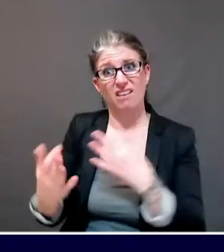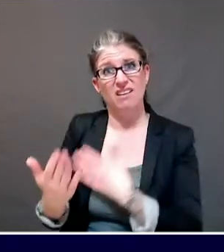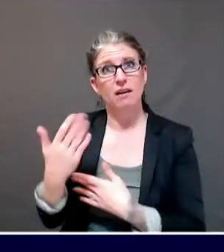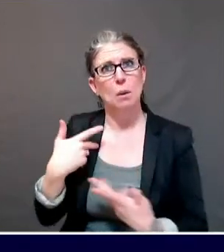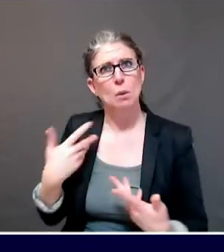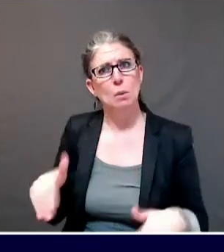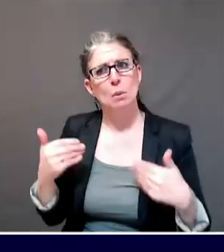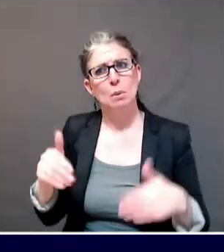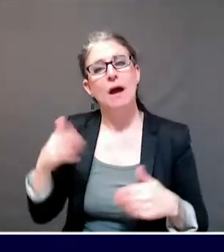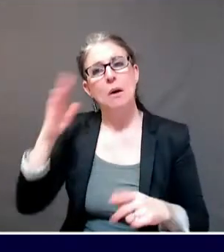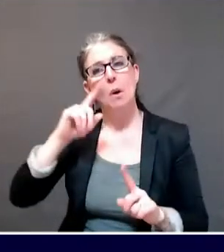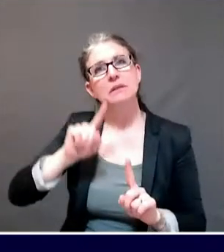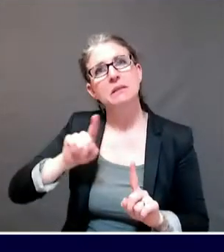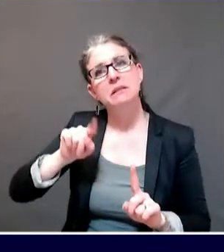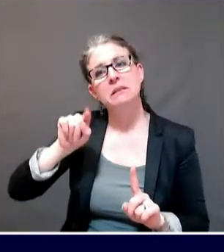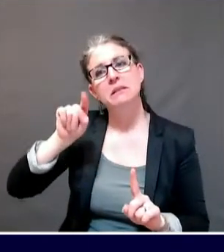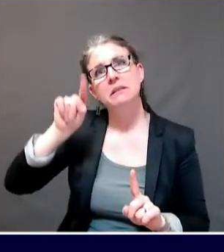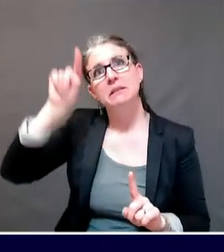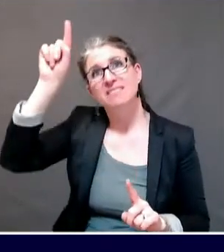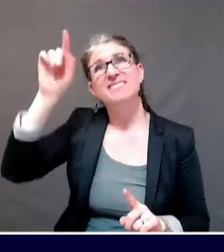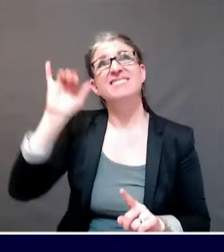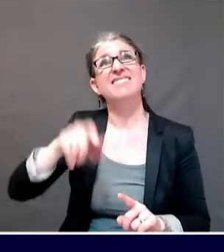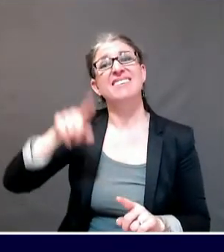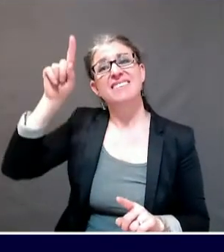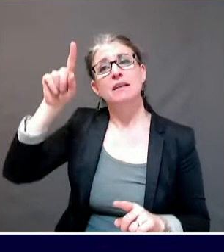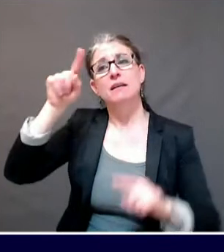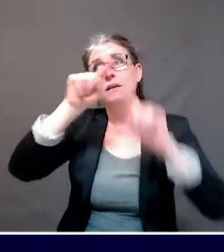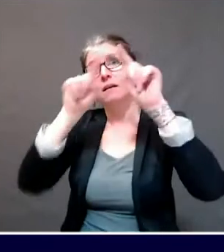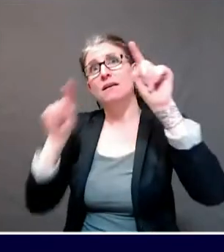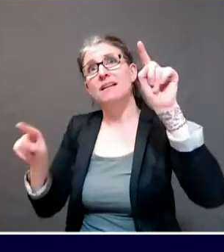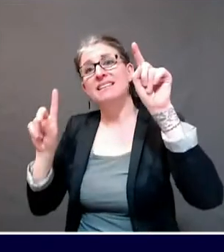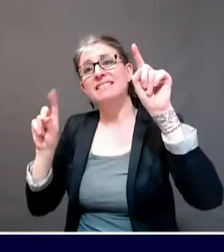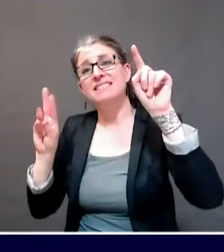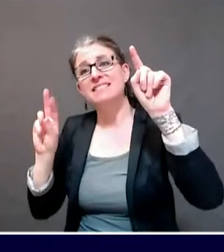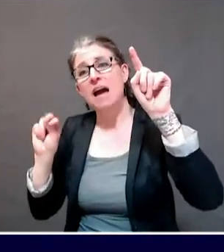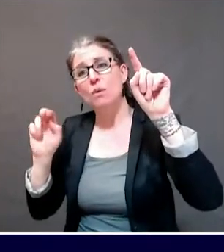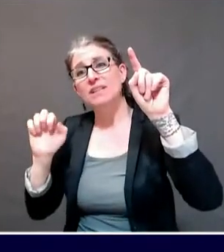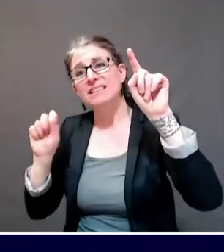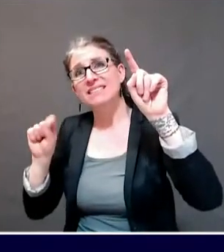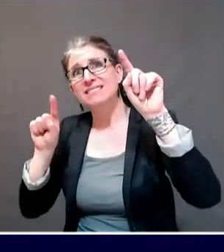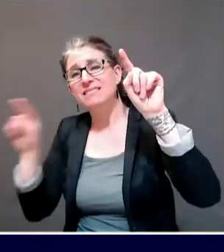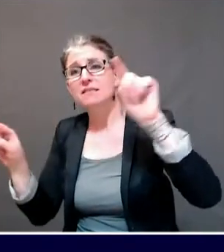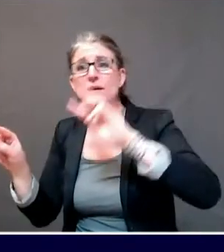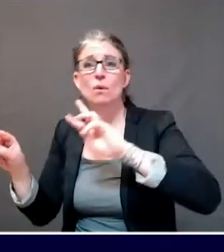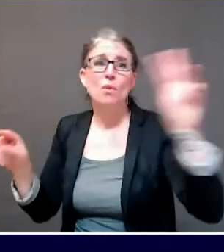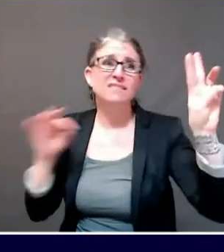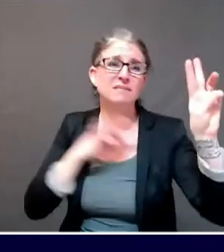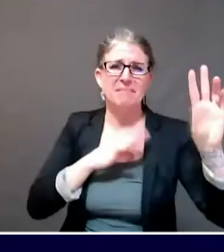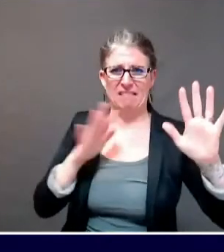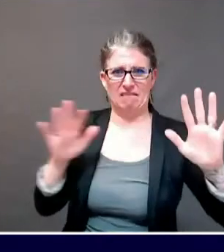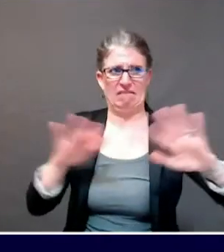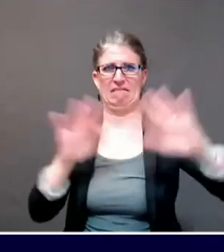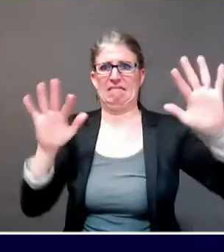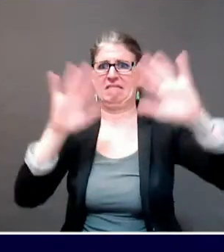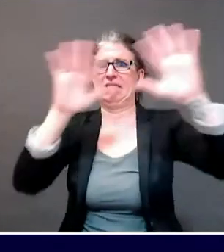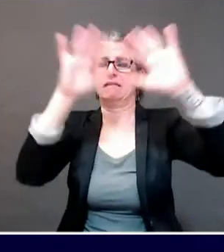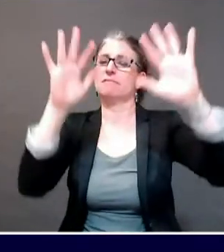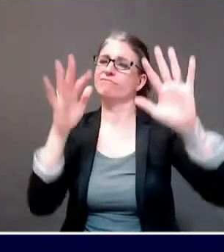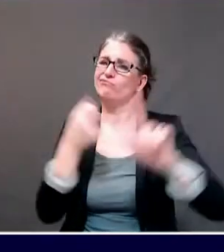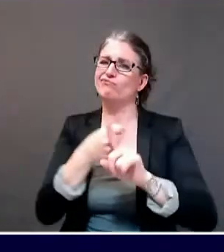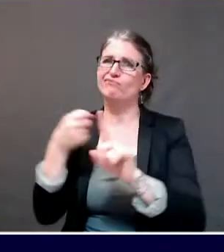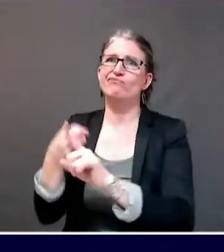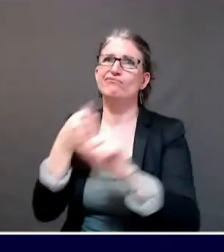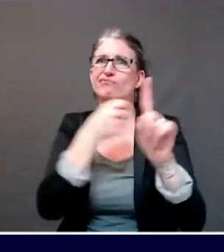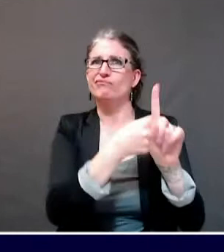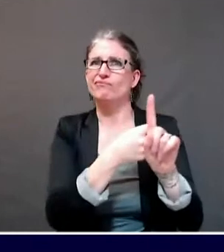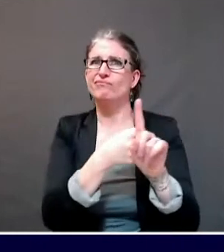Hancock County, Aroostook County, Western Maine, all across the state. We have concerns around where things stand in Hancock County